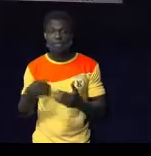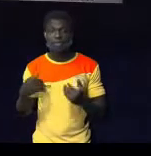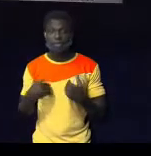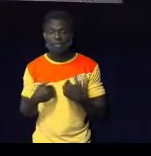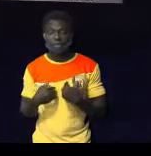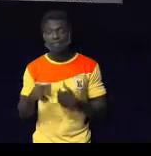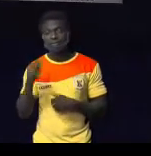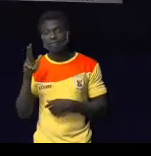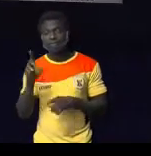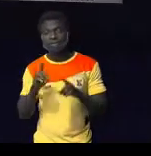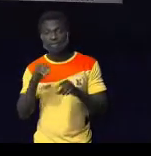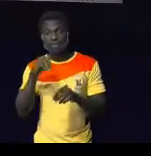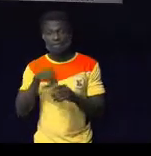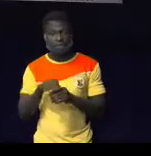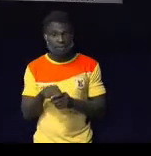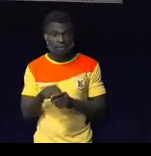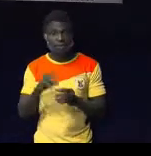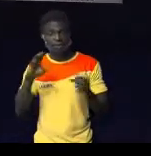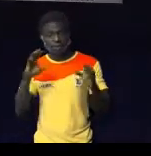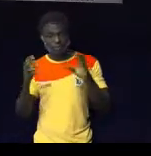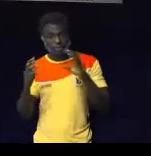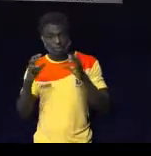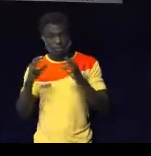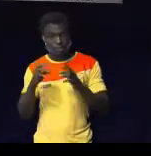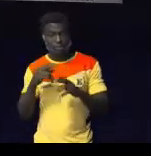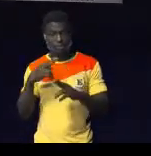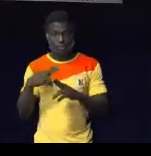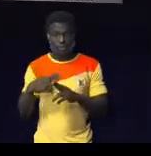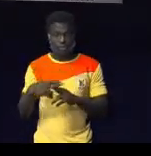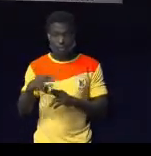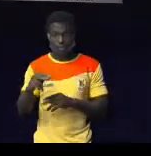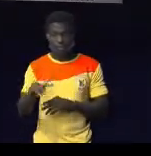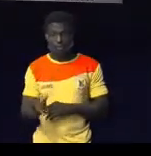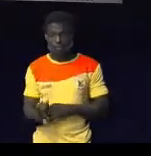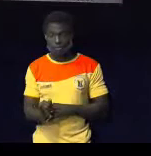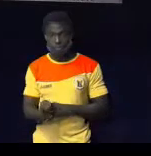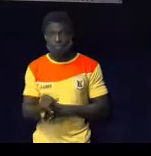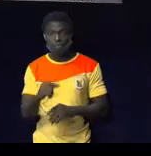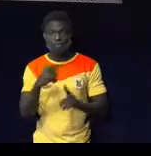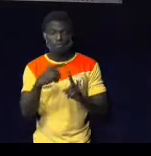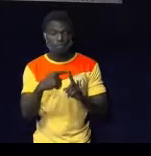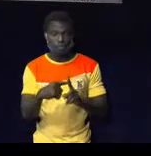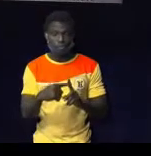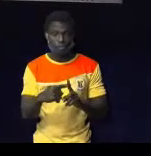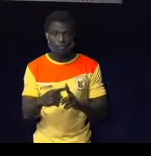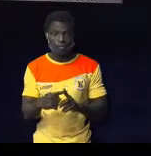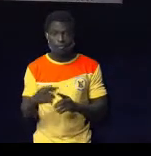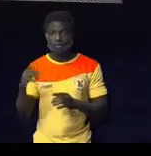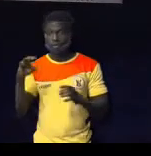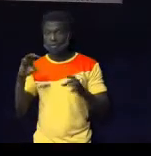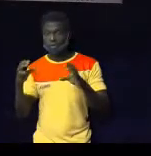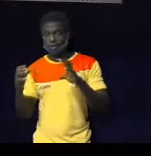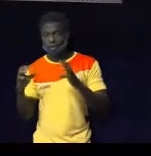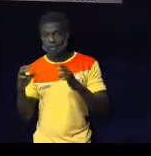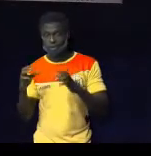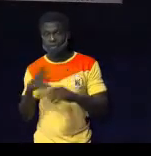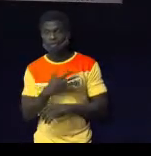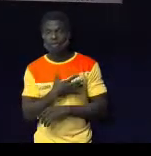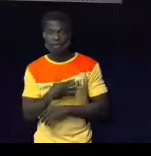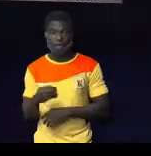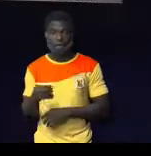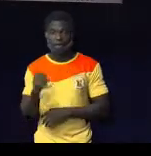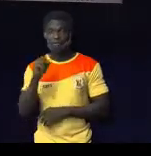also have 3 degrees in terms of comparison, namely the positive, the